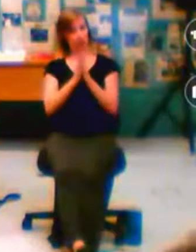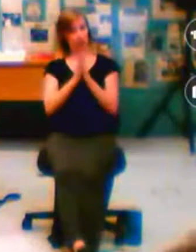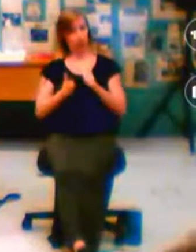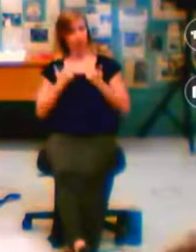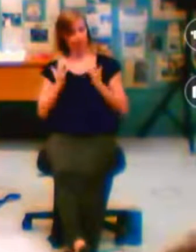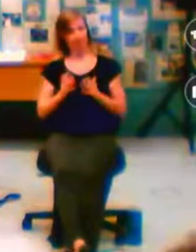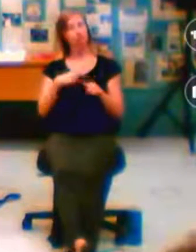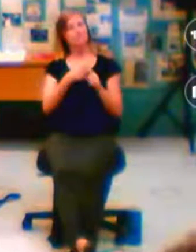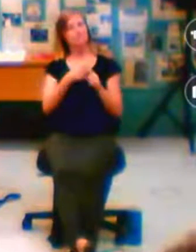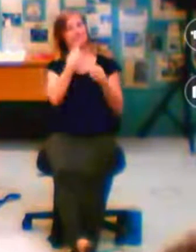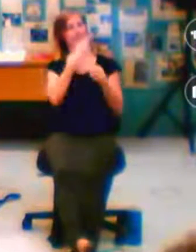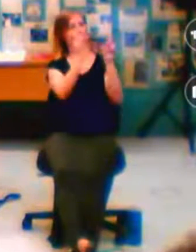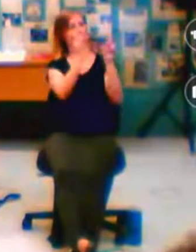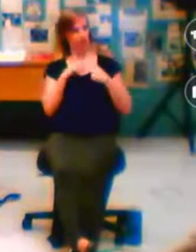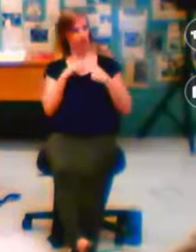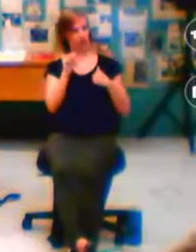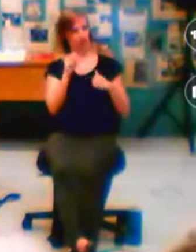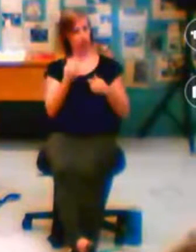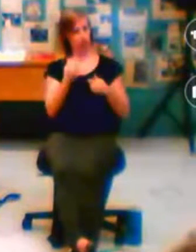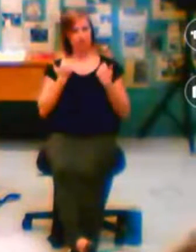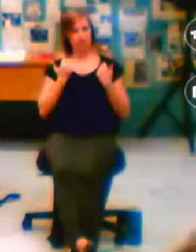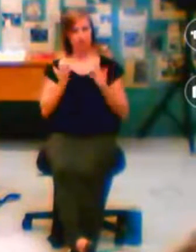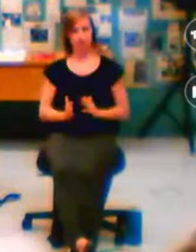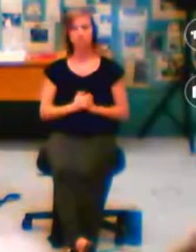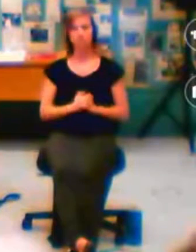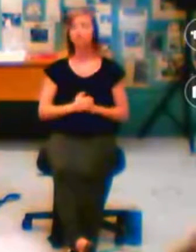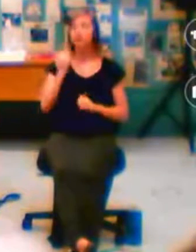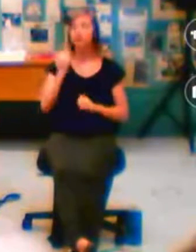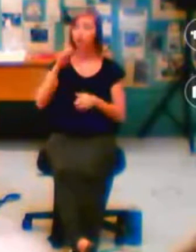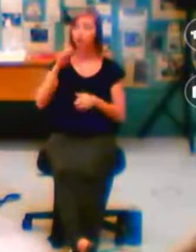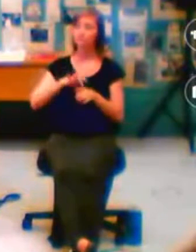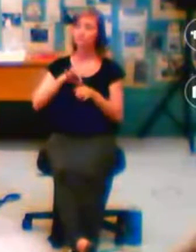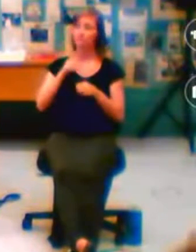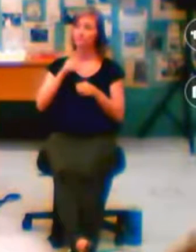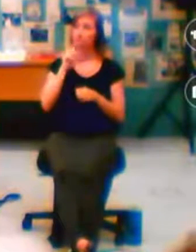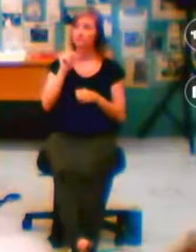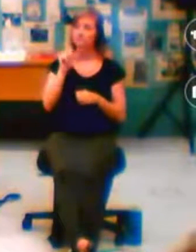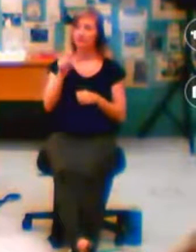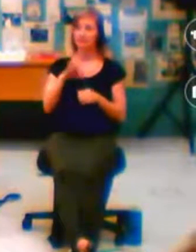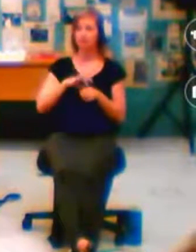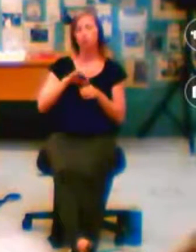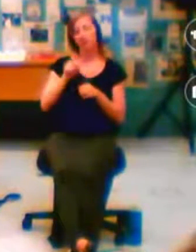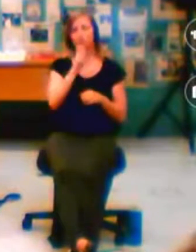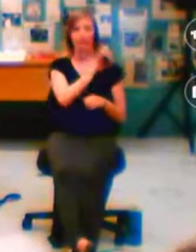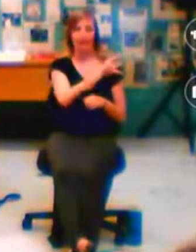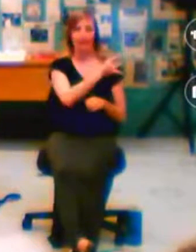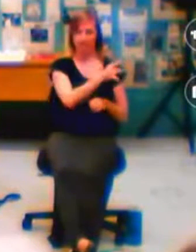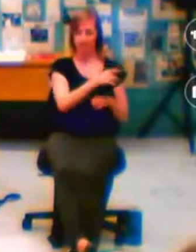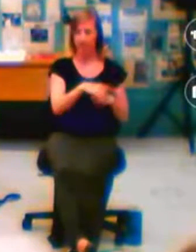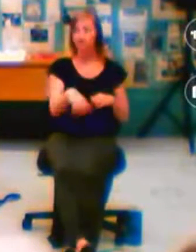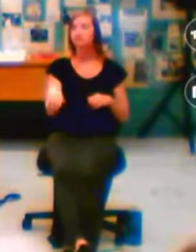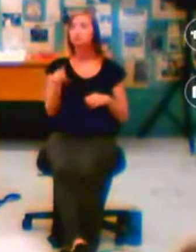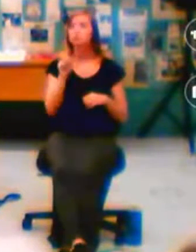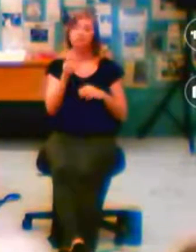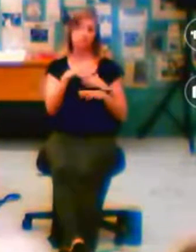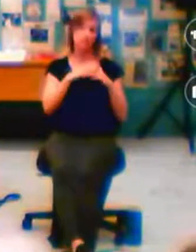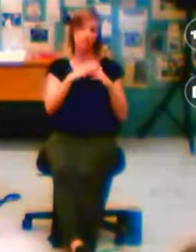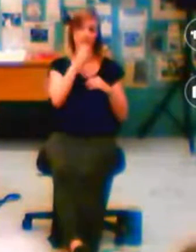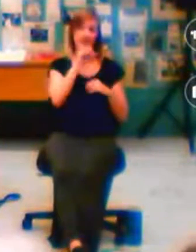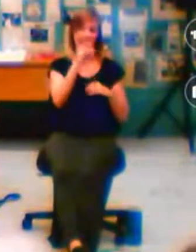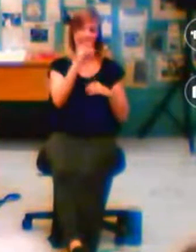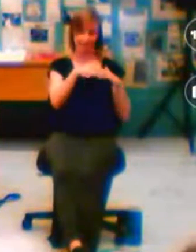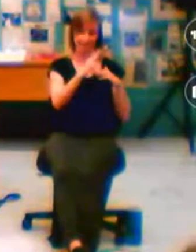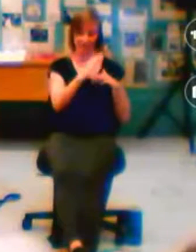elections. You don't have to be a U.S. citizen to vote. You just have to be a Colorado resident. You become a Colorado resident by declaring yourself a